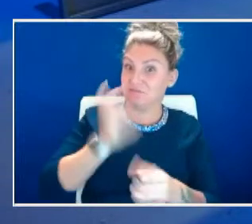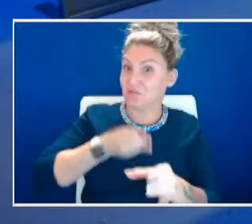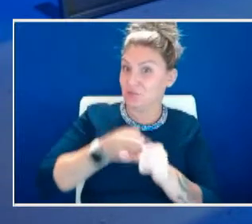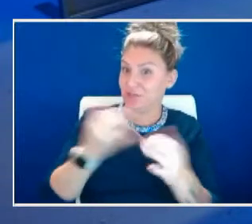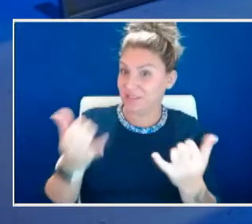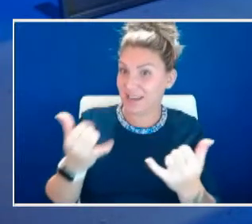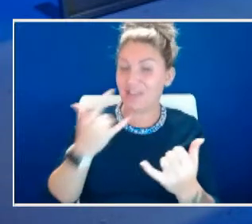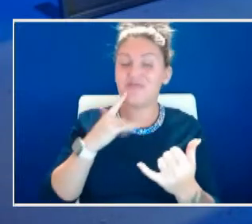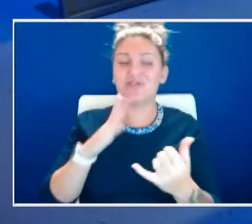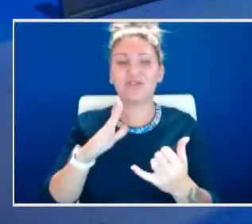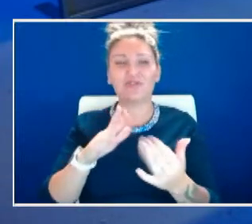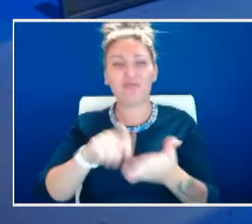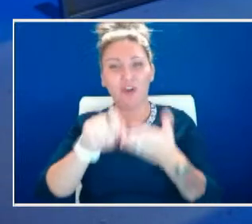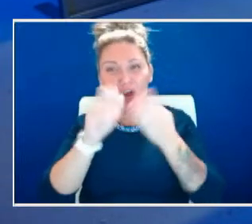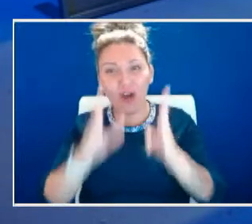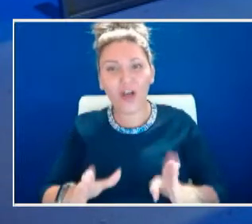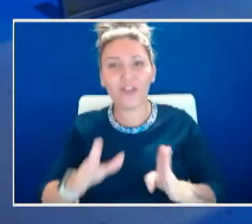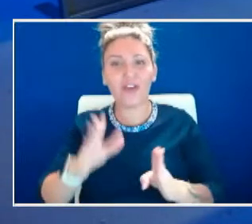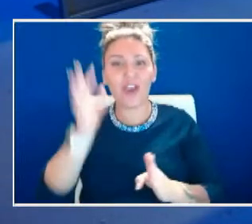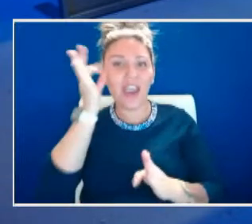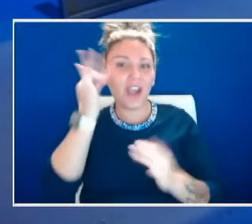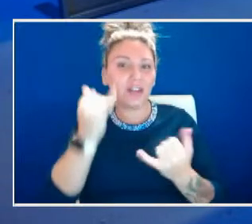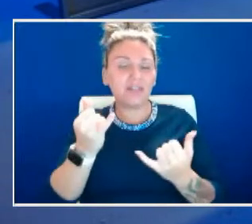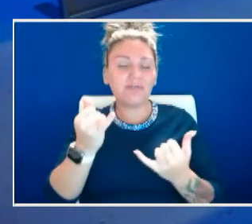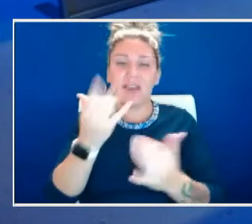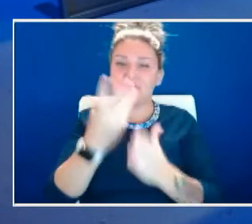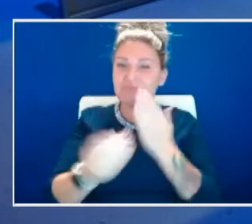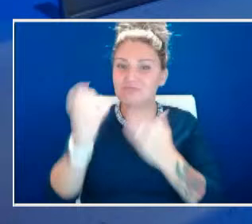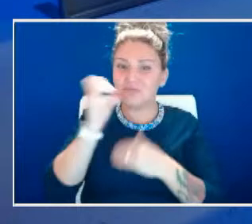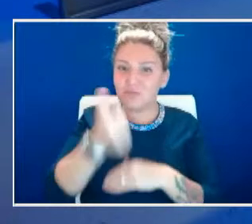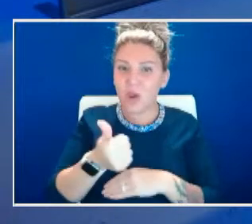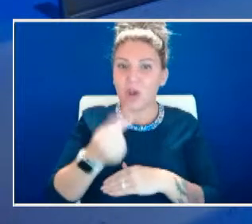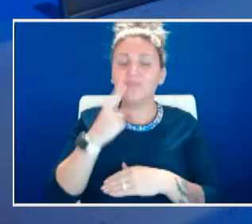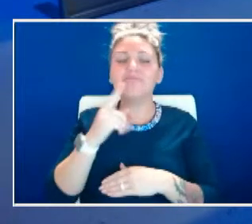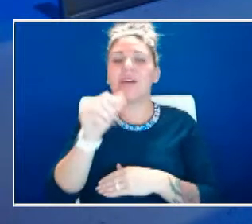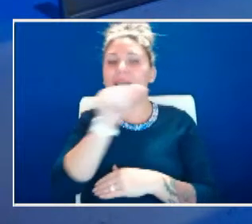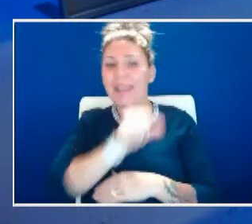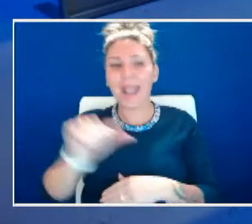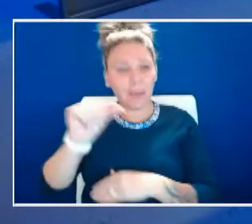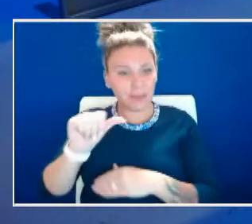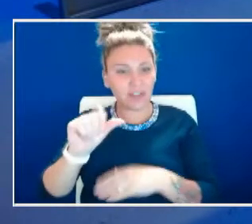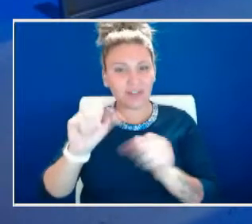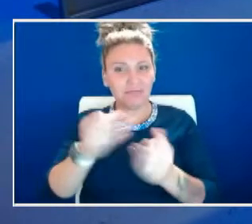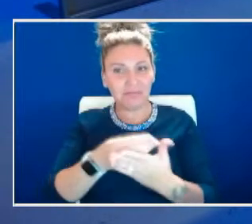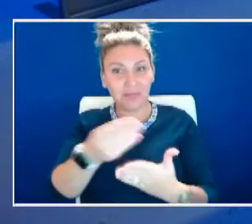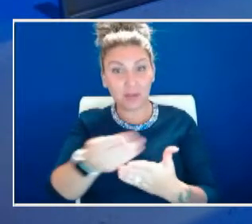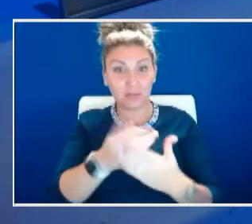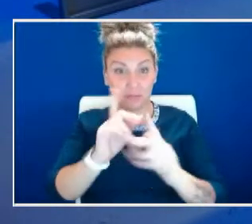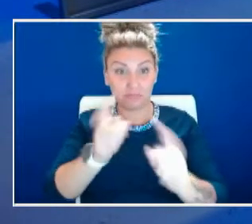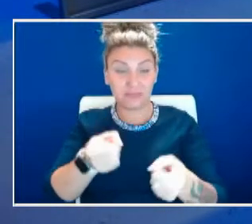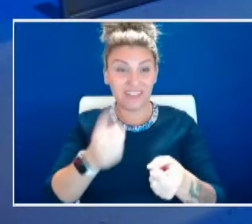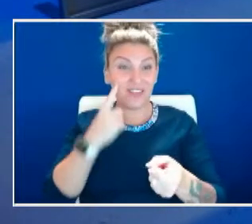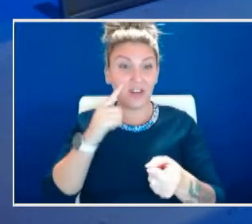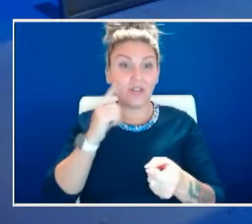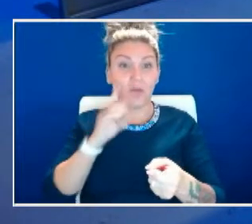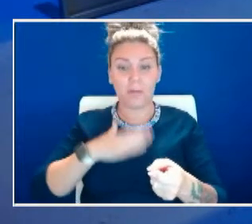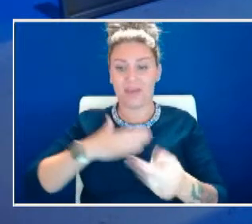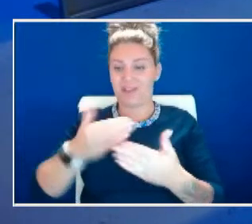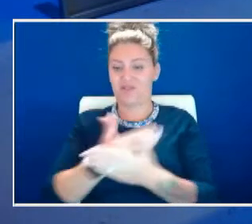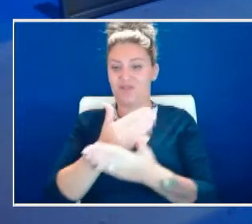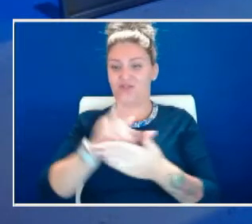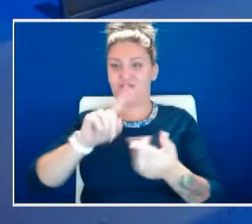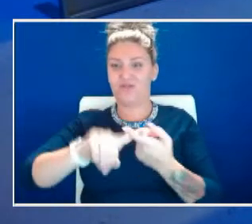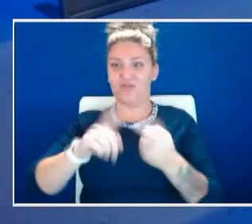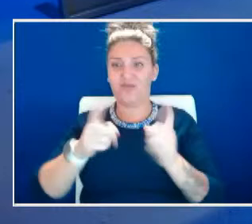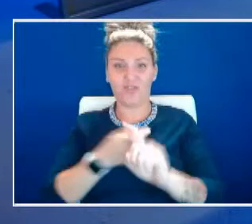Gone Tomorrow. You can get it on Amazon. You said in it, you dedicated it for my new friend who have found yourself